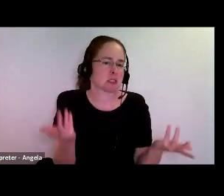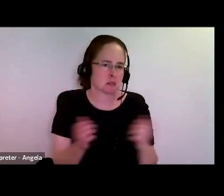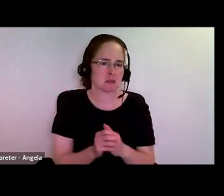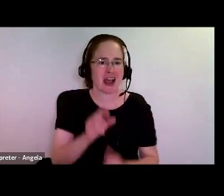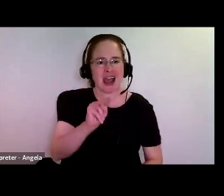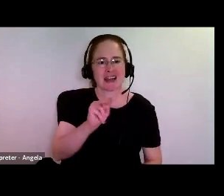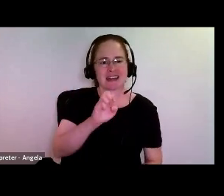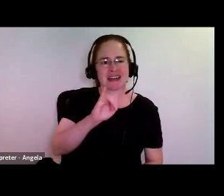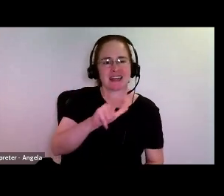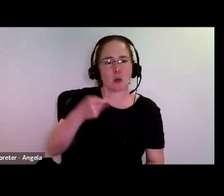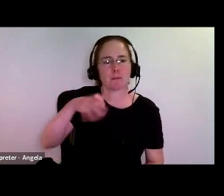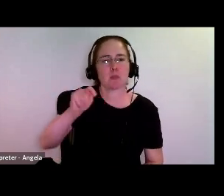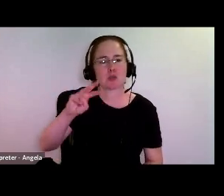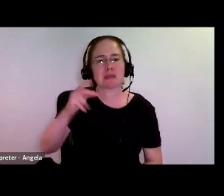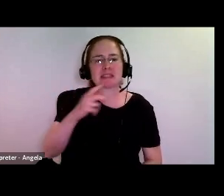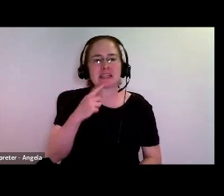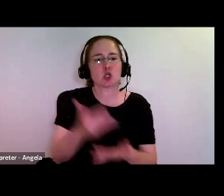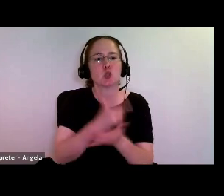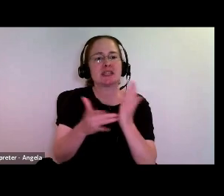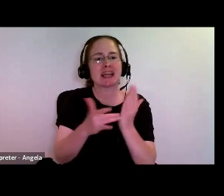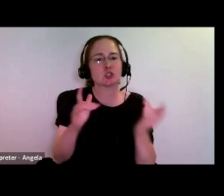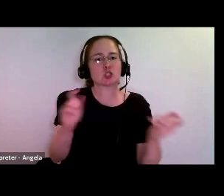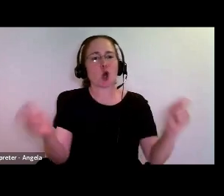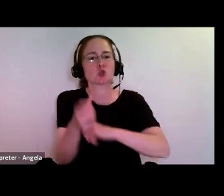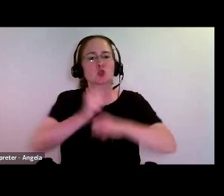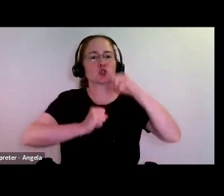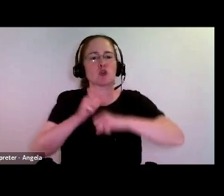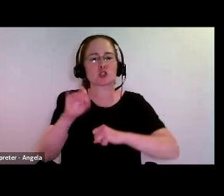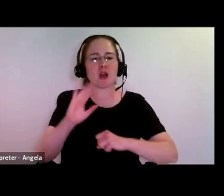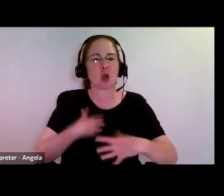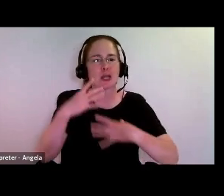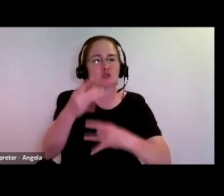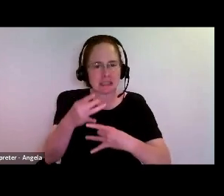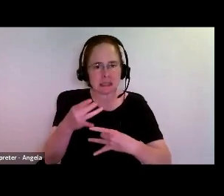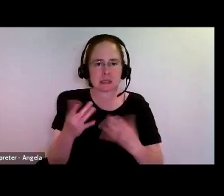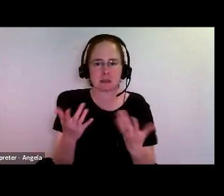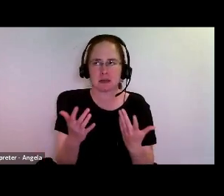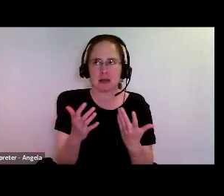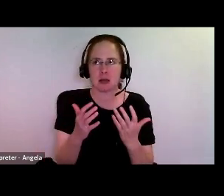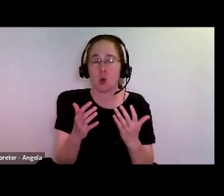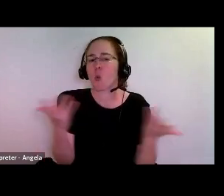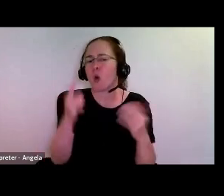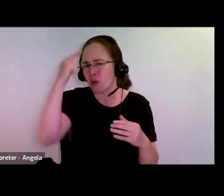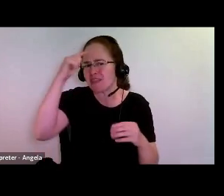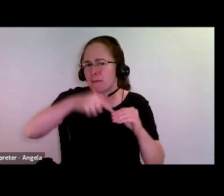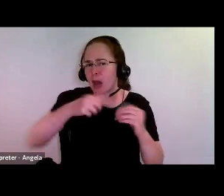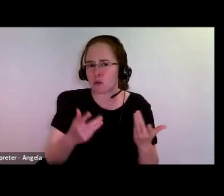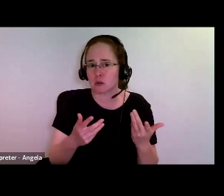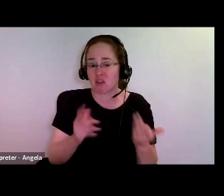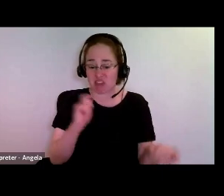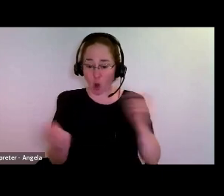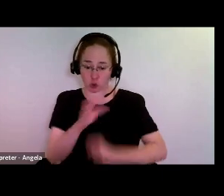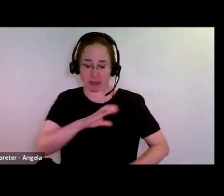is new technologies alter the structure of our interests. That is what we think with, or the things we think about. They alter the character